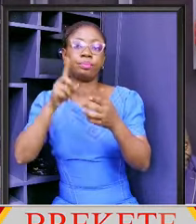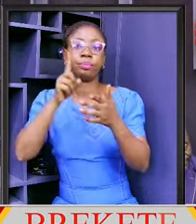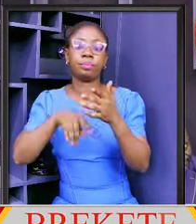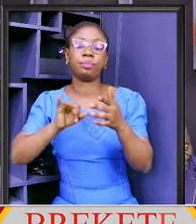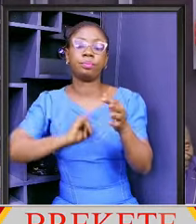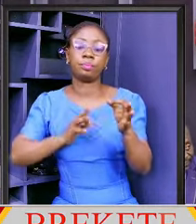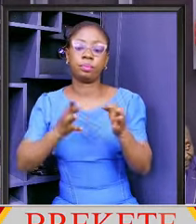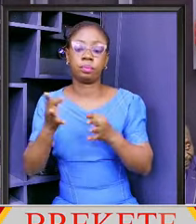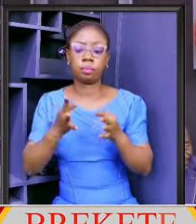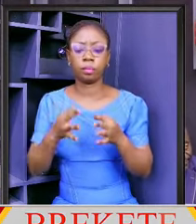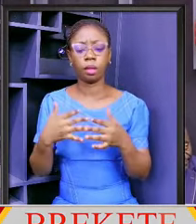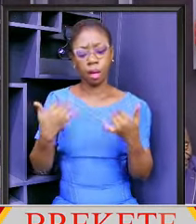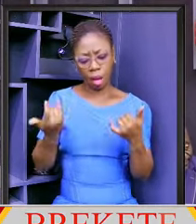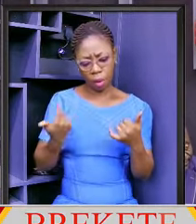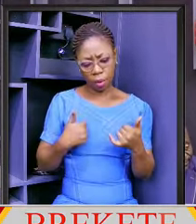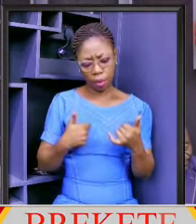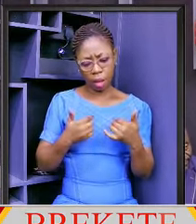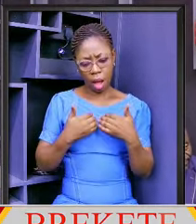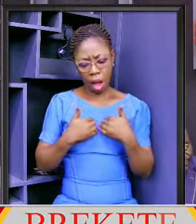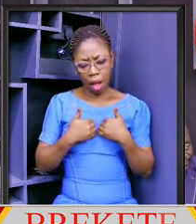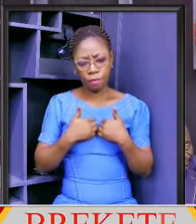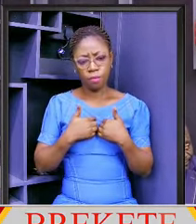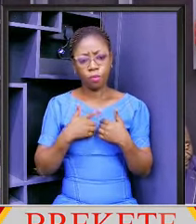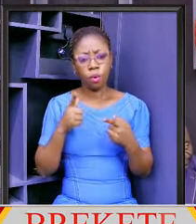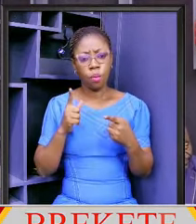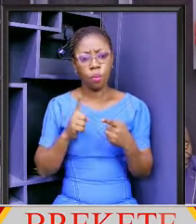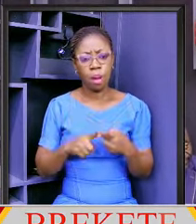Now, it got mediation where they do, where